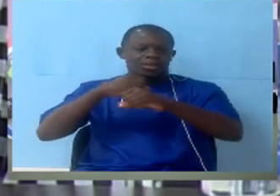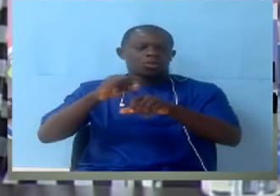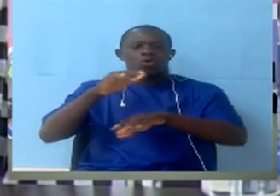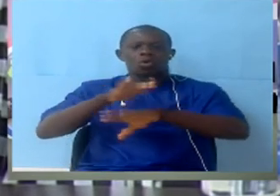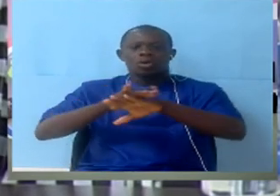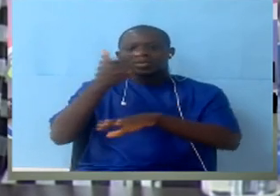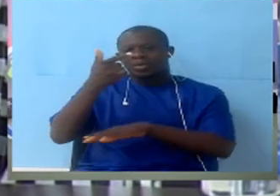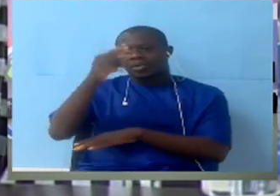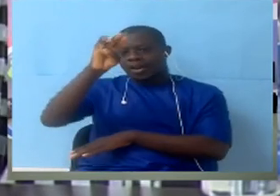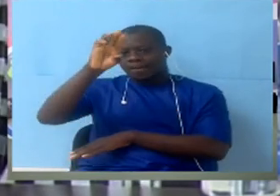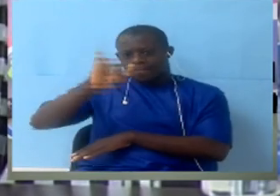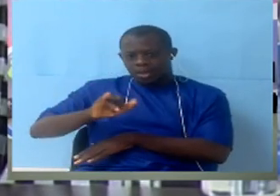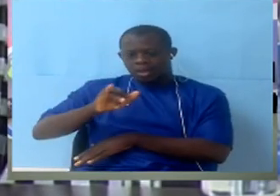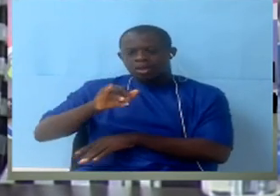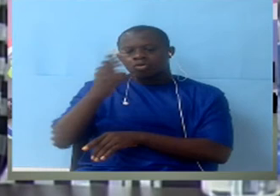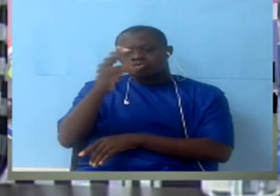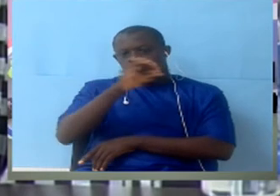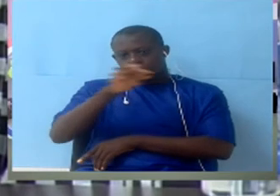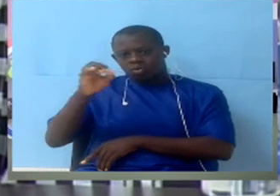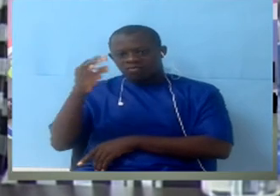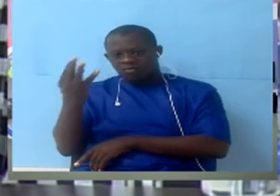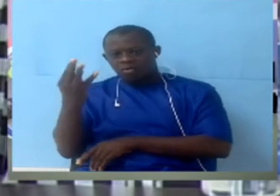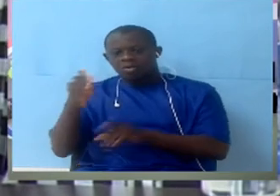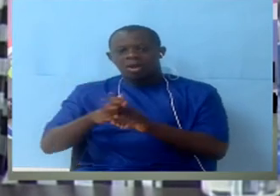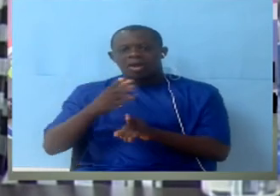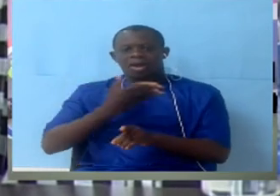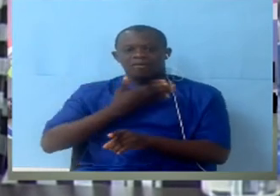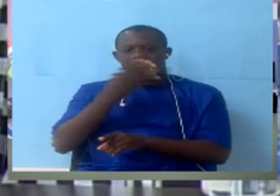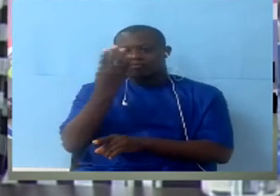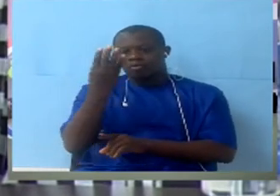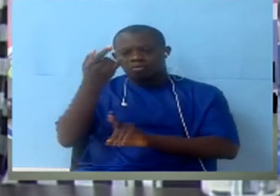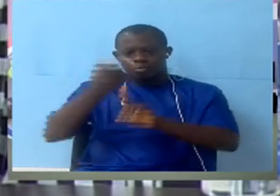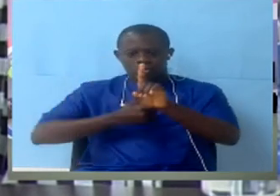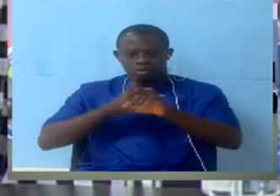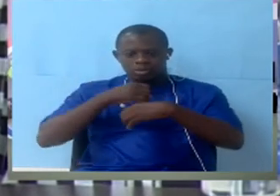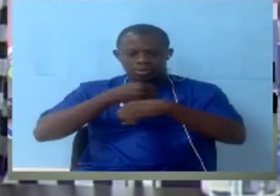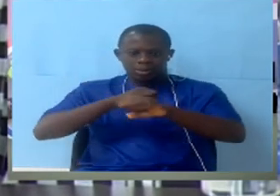7th May 2004 and I spent 4 months there.